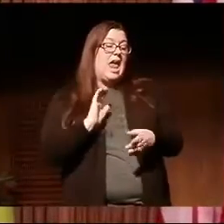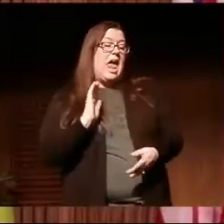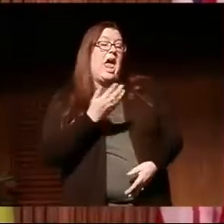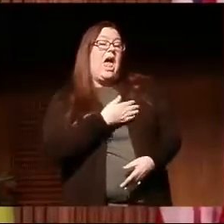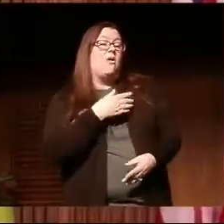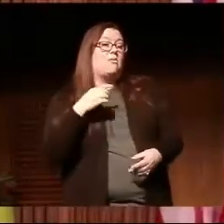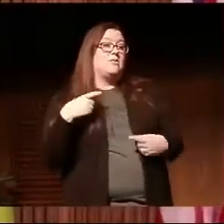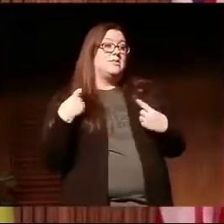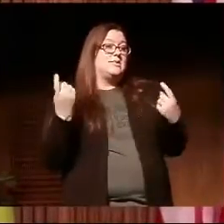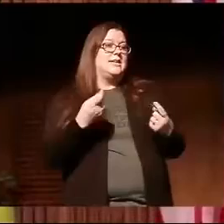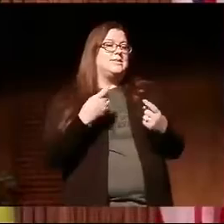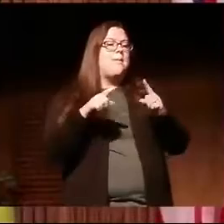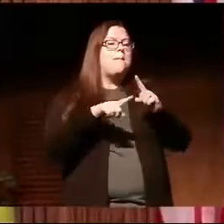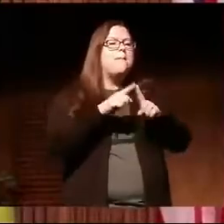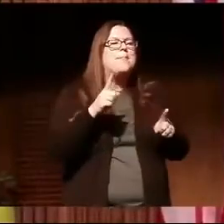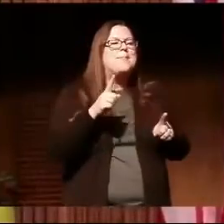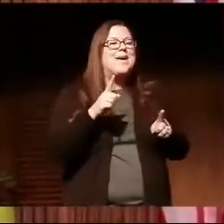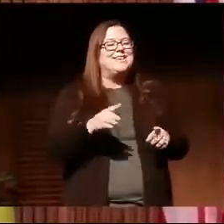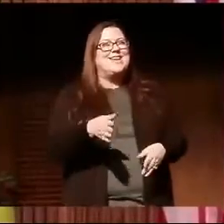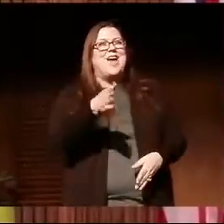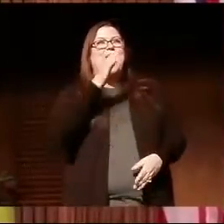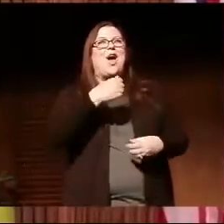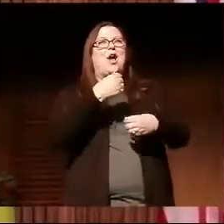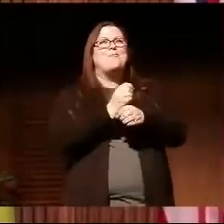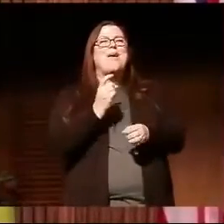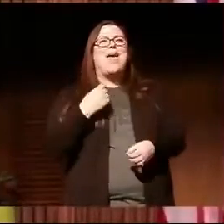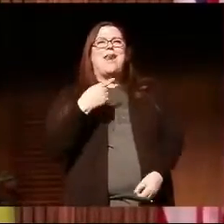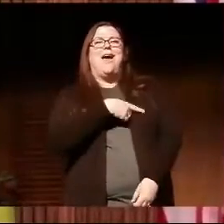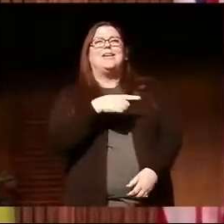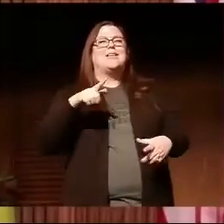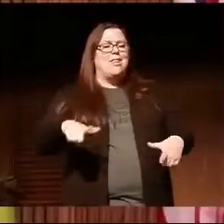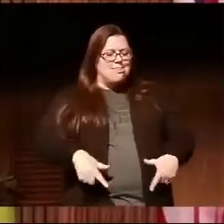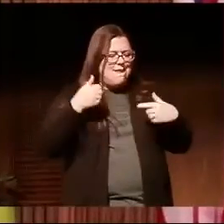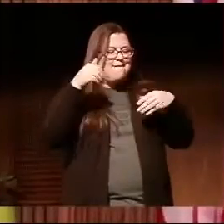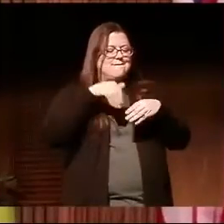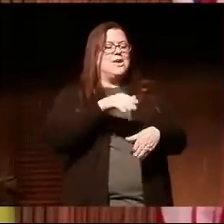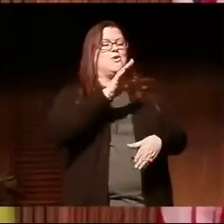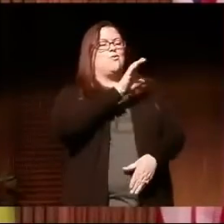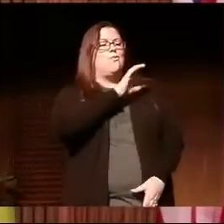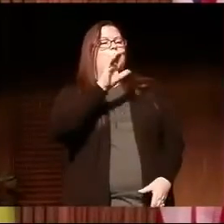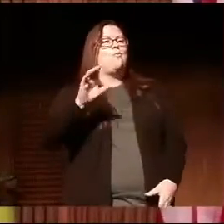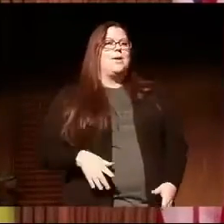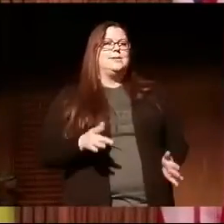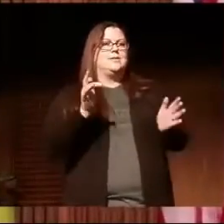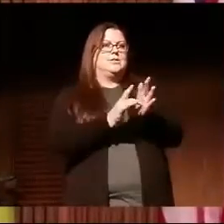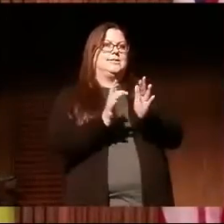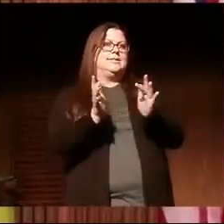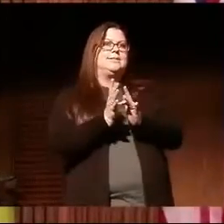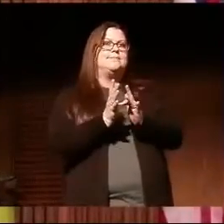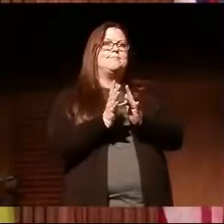But God made us alive in Christ Jesus.